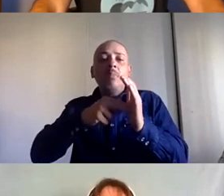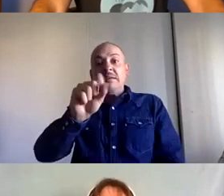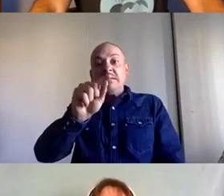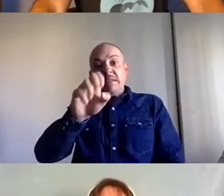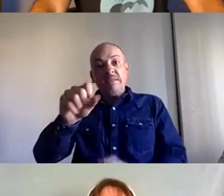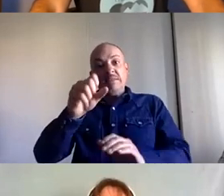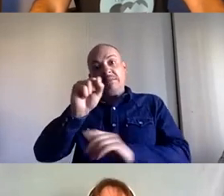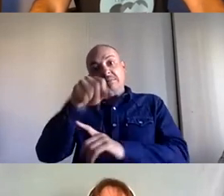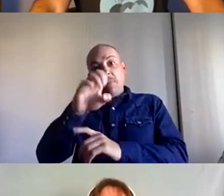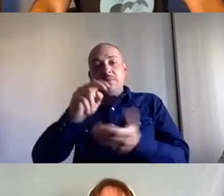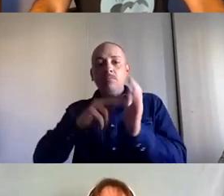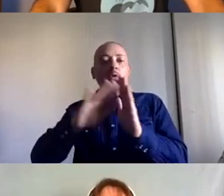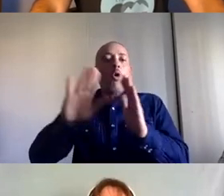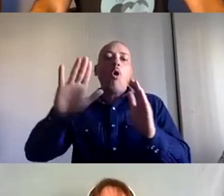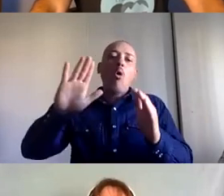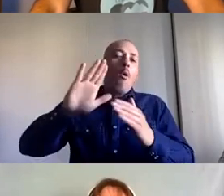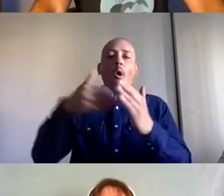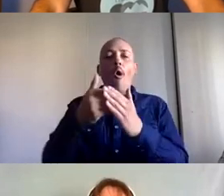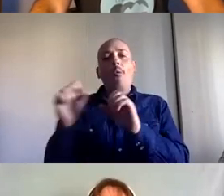all possible states you can be in.